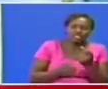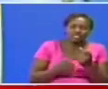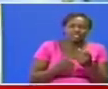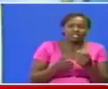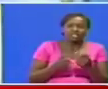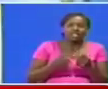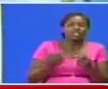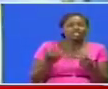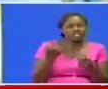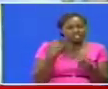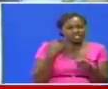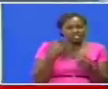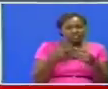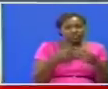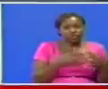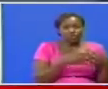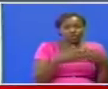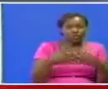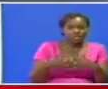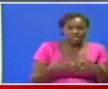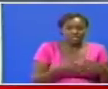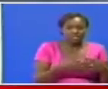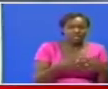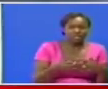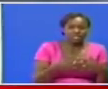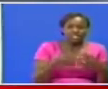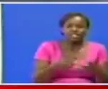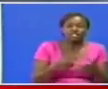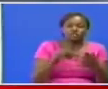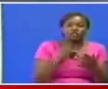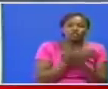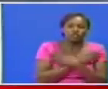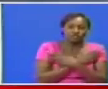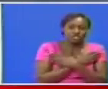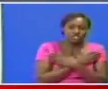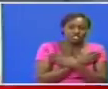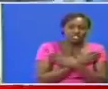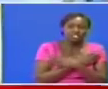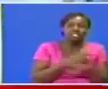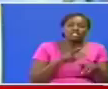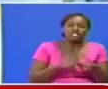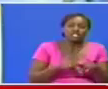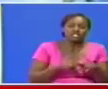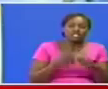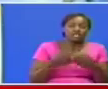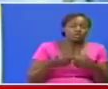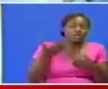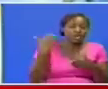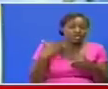from the United States of America. We want to recognize those special friends who are sitting behind us. Could you